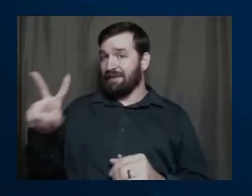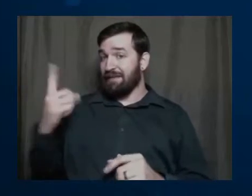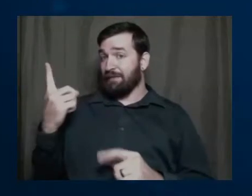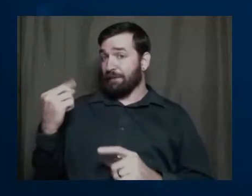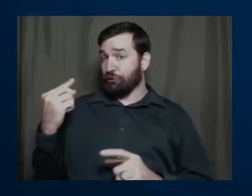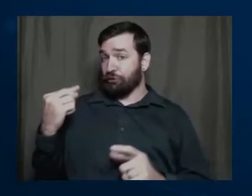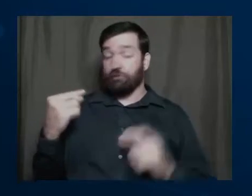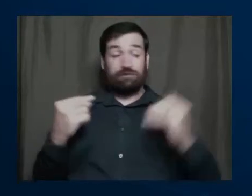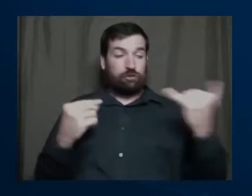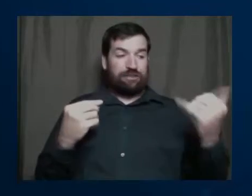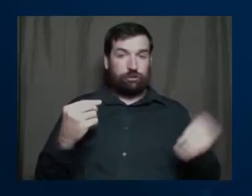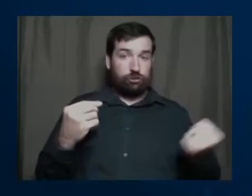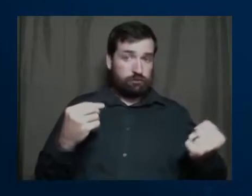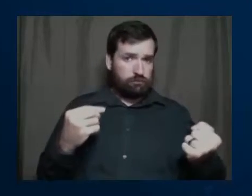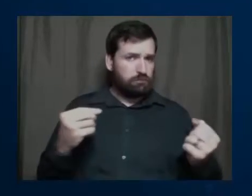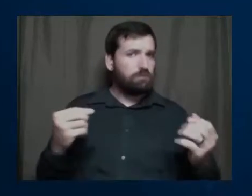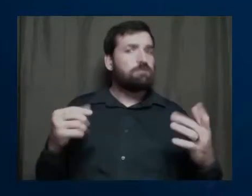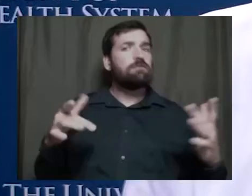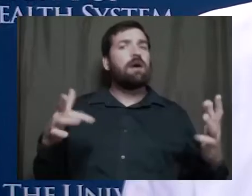about RSV or COVID?